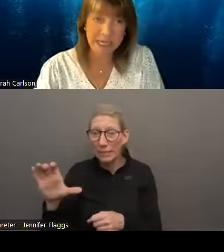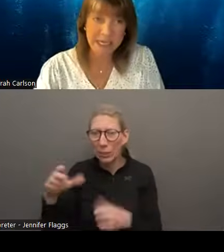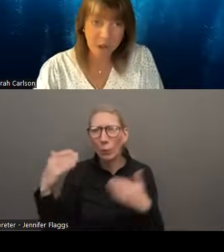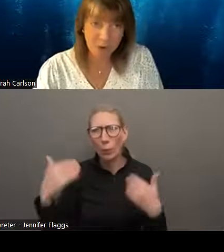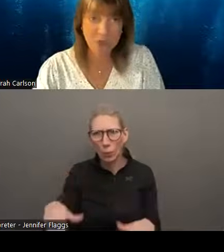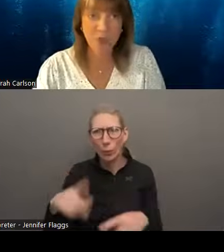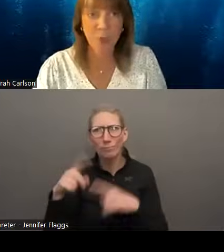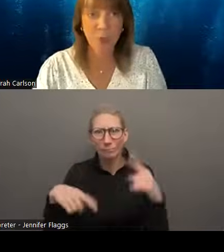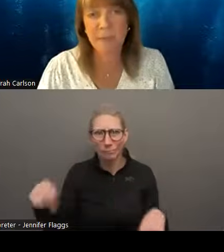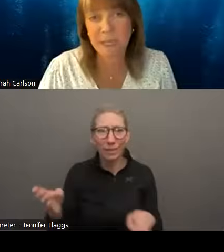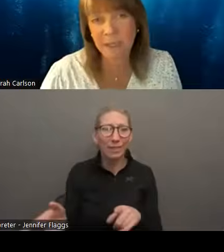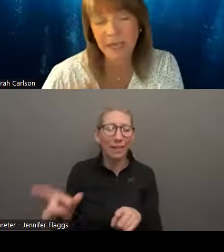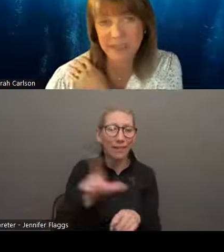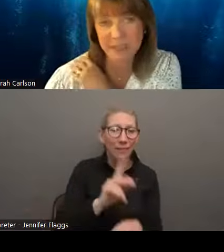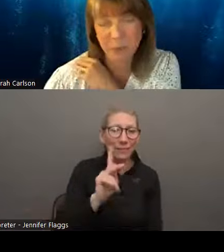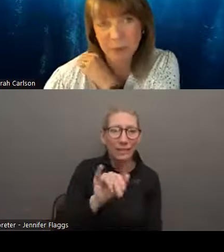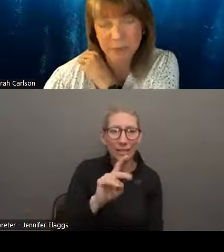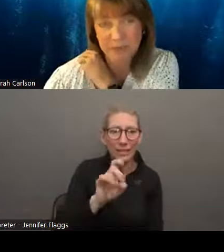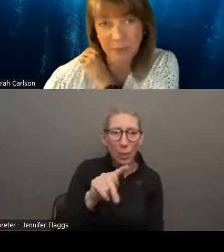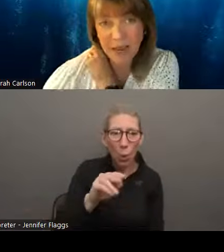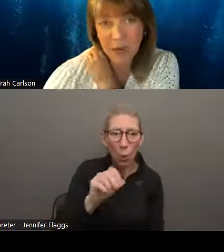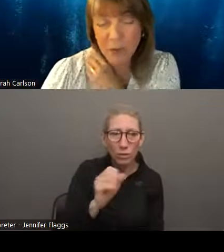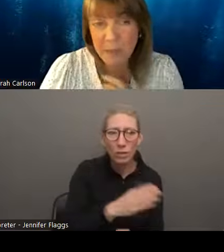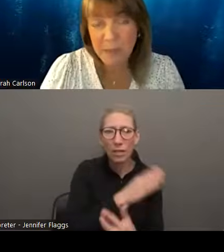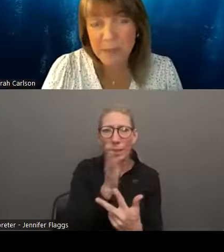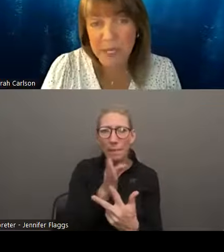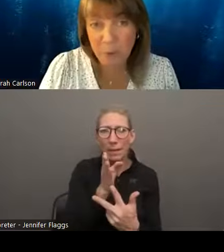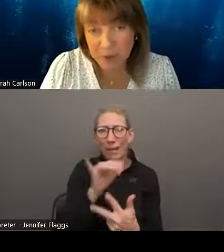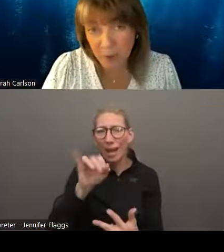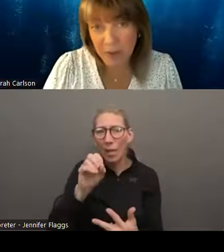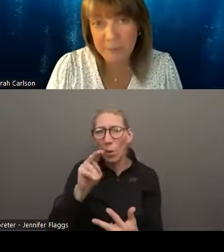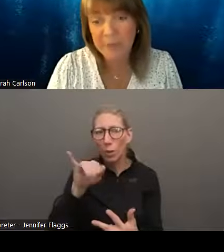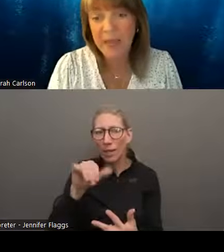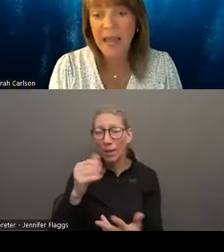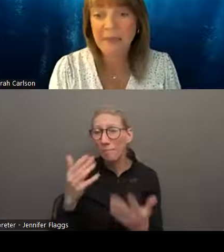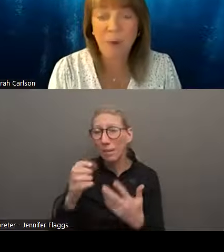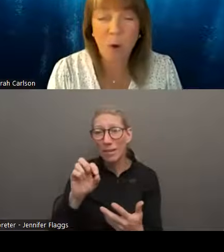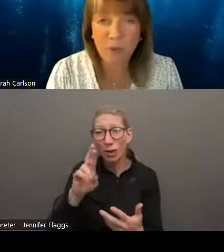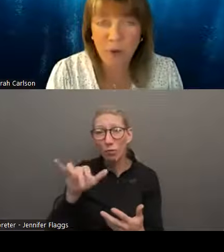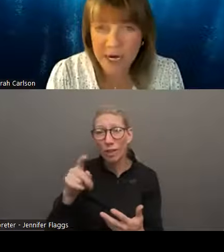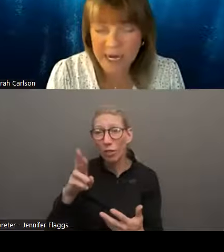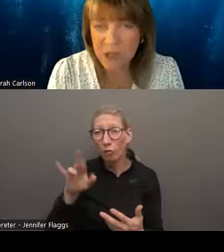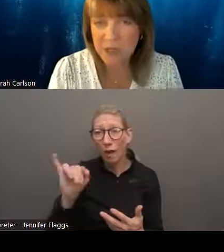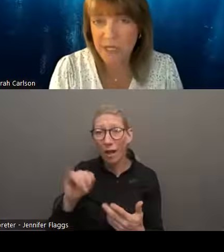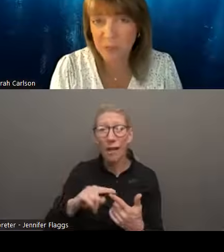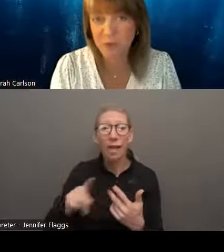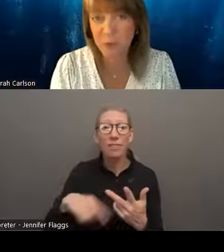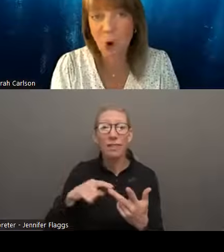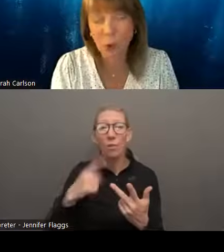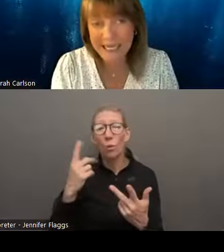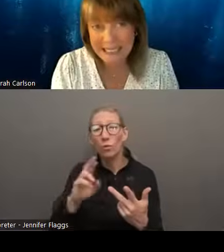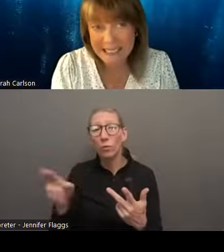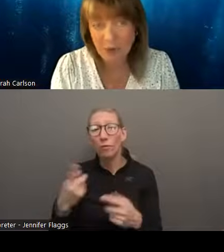from Knidos. The one in the middle, I think, is probably from Ionia, maybe Erythrae. And then the one on the right actually comes